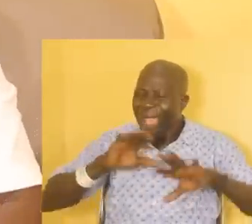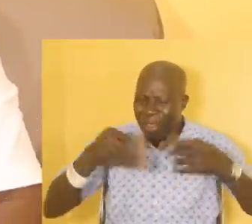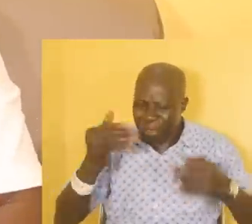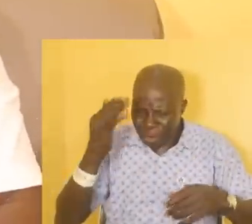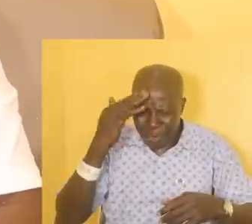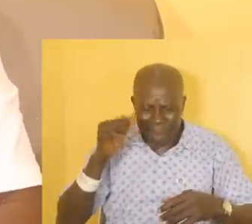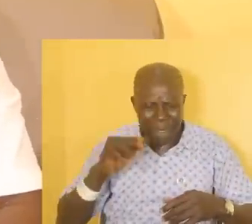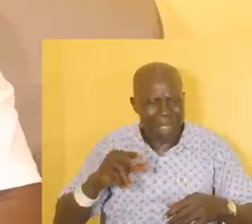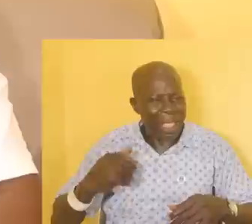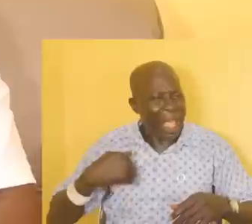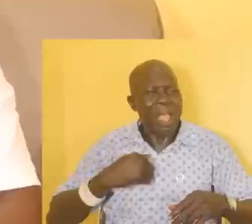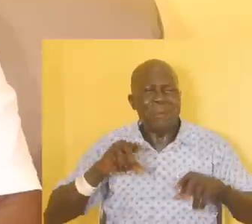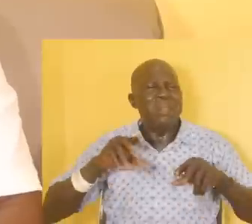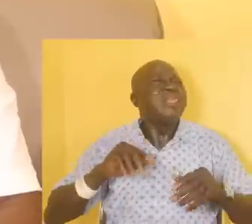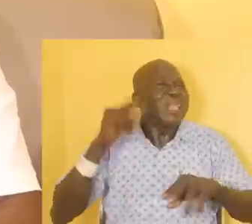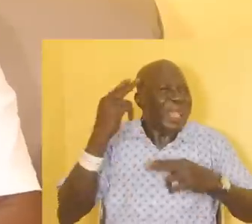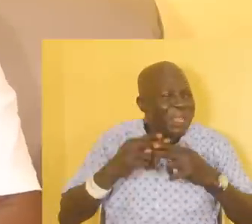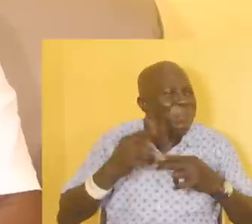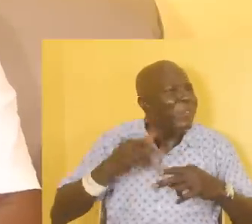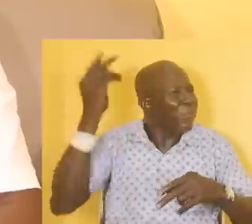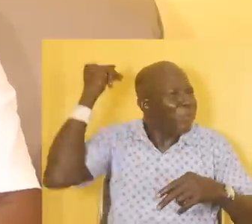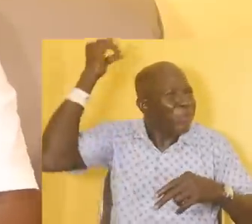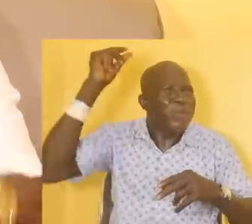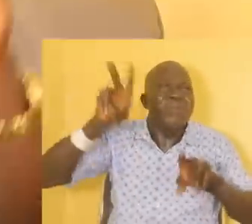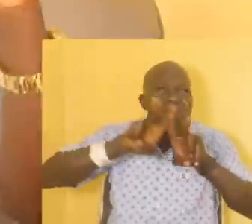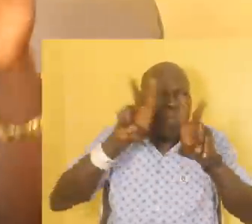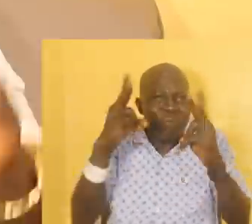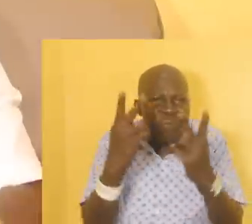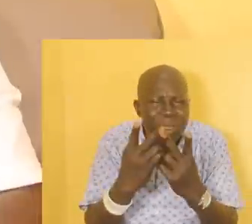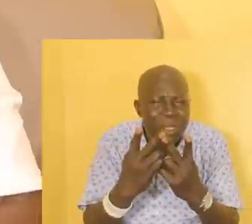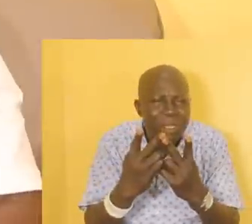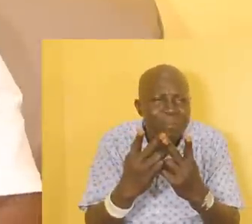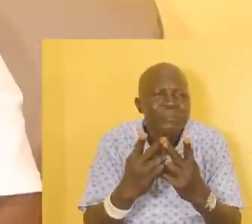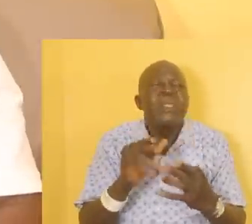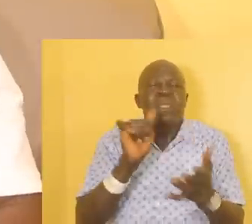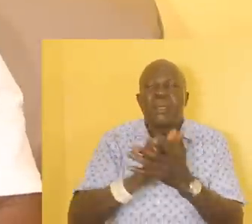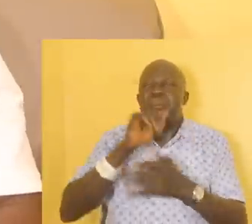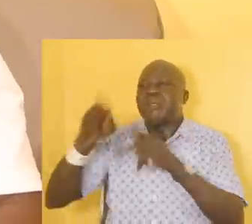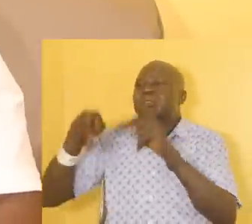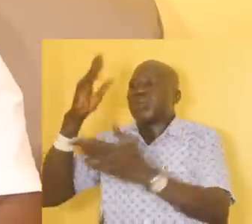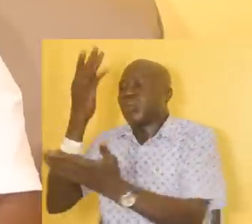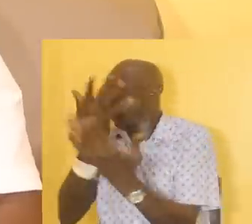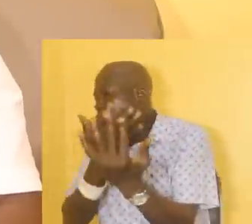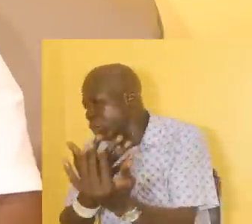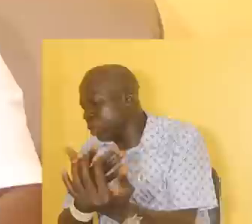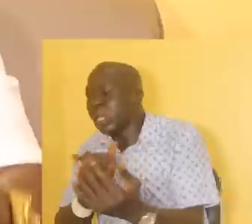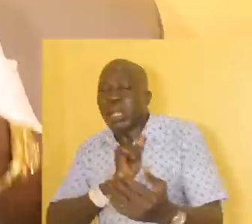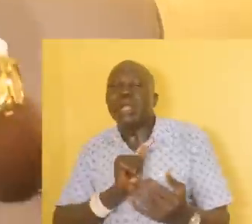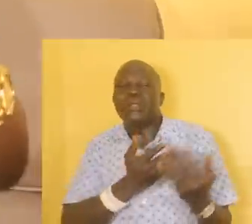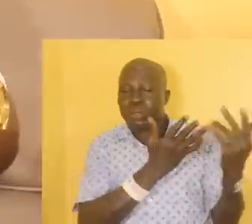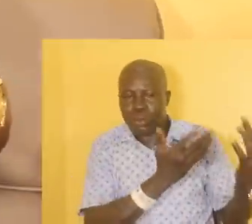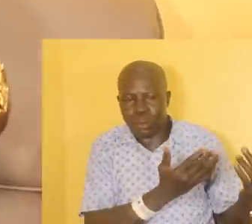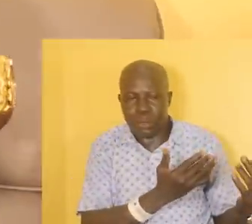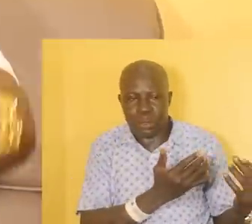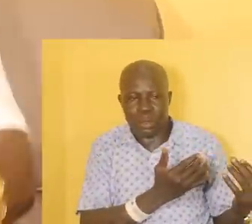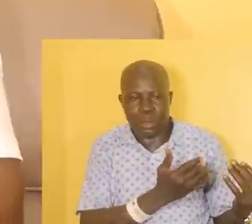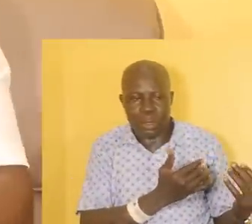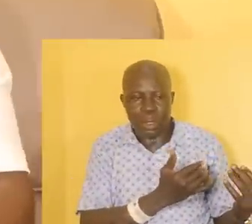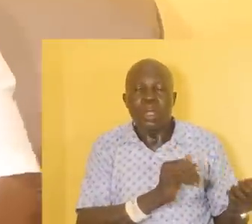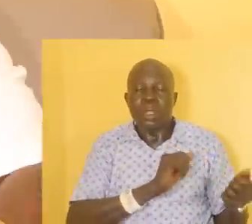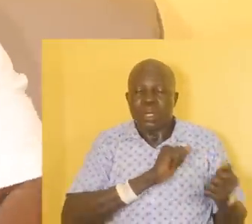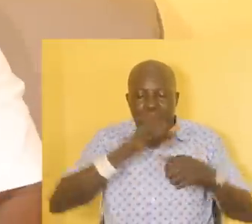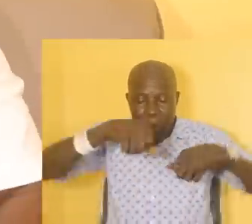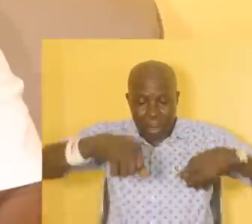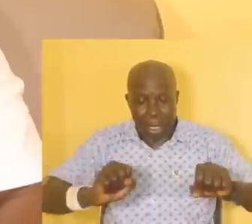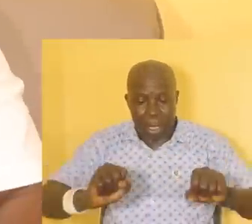she. Village àwọn ló ti ń jẹ bẹ́ẹ̀. That he was buried that name in the village. Ó níbẹ̀ lẹ́nu ẹni yẹn bá dúró. And the person wait. Ó sá dúró. She waited. Ó ní torí mọ́ra ẹ̀ kọjá